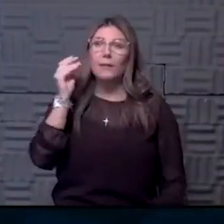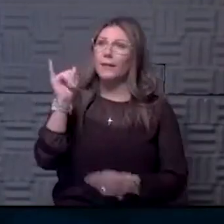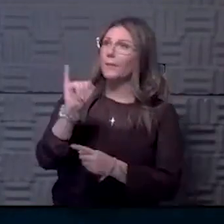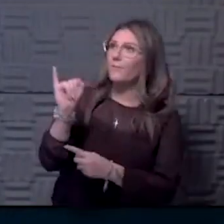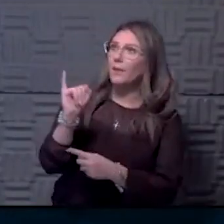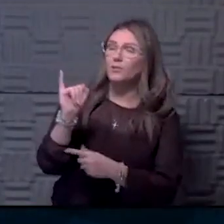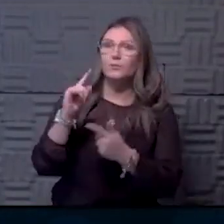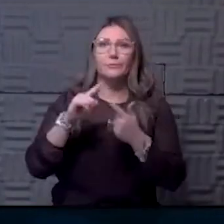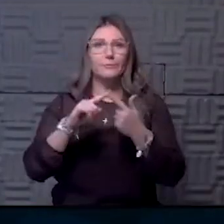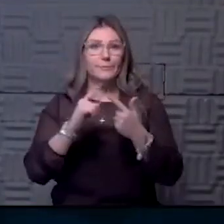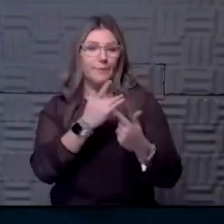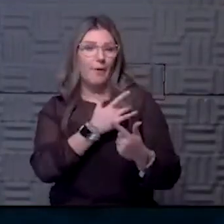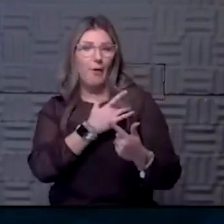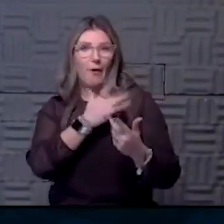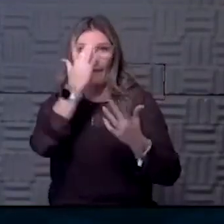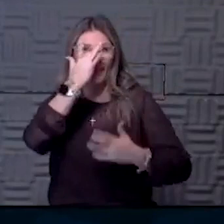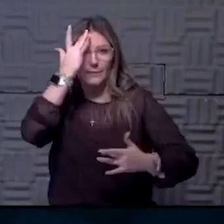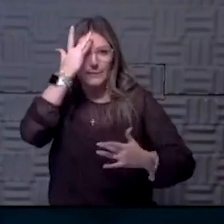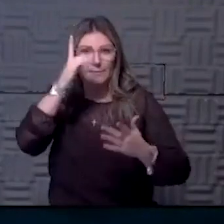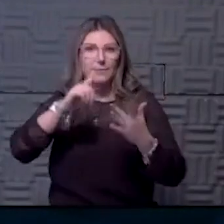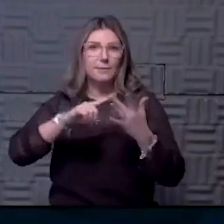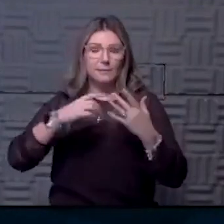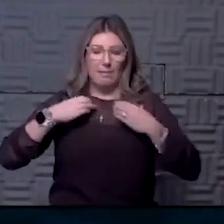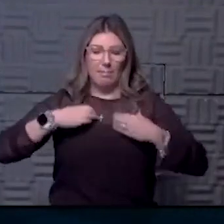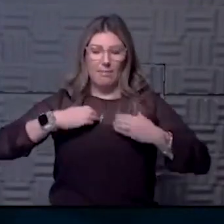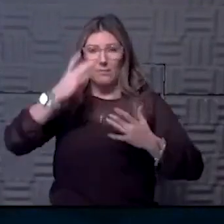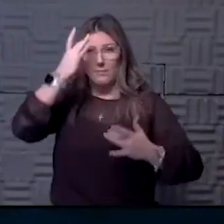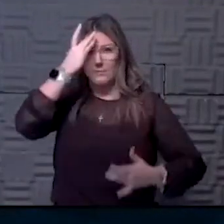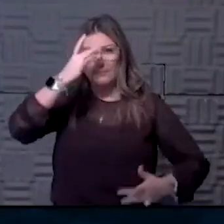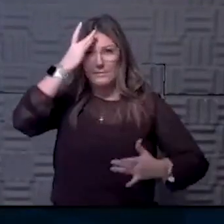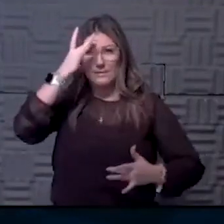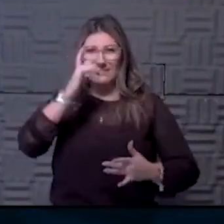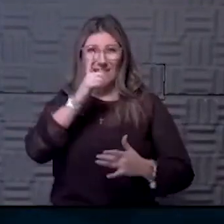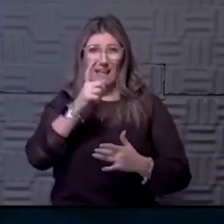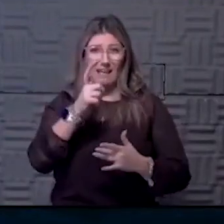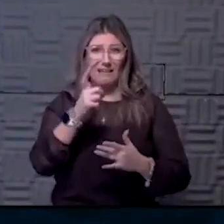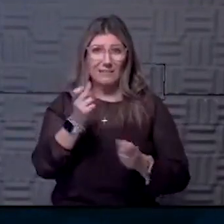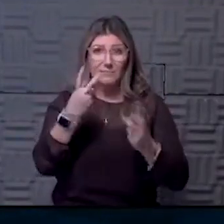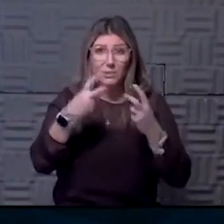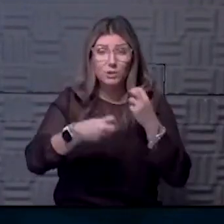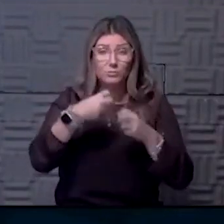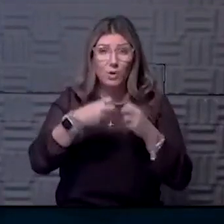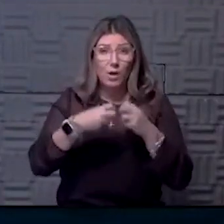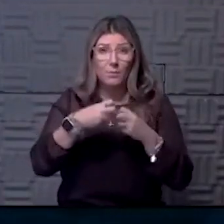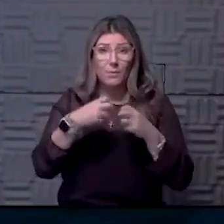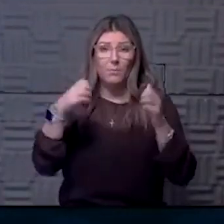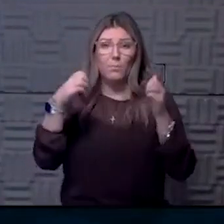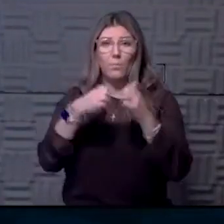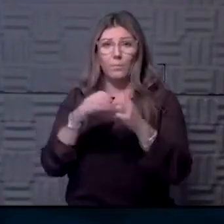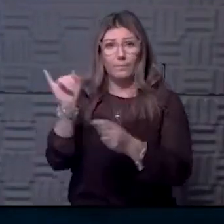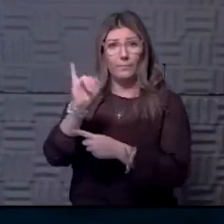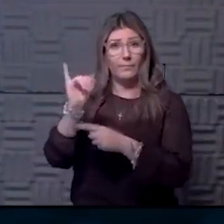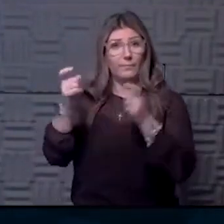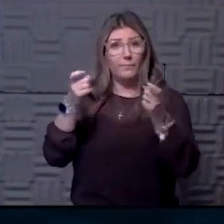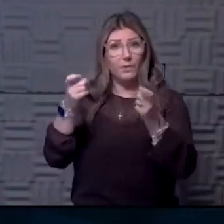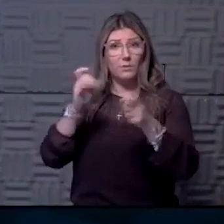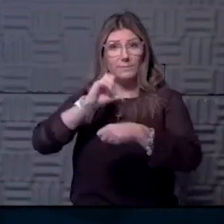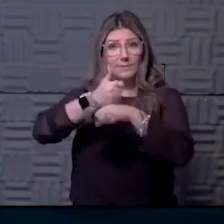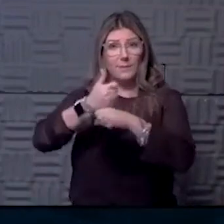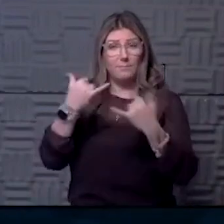infections, heart disease, lung disease, are not as much of a problem right now with the infection control the way it is?